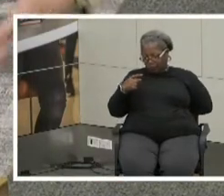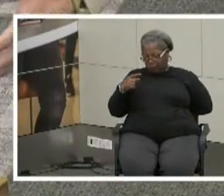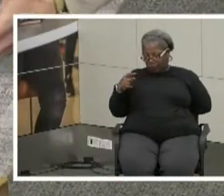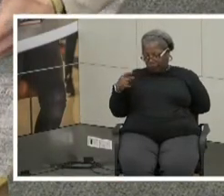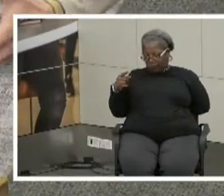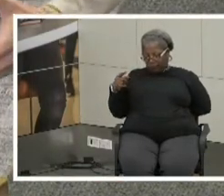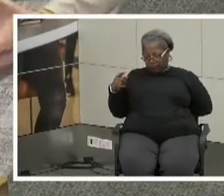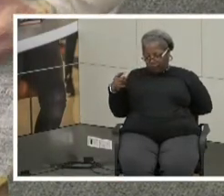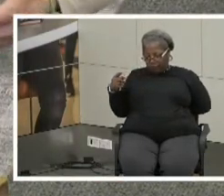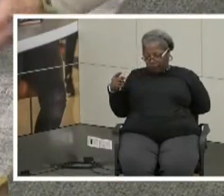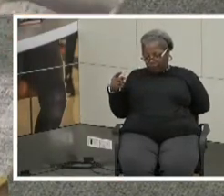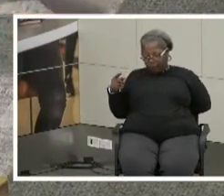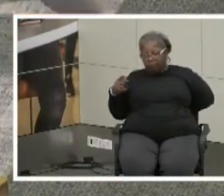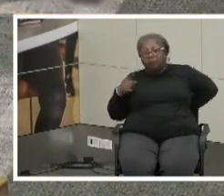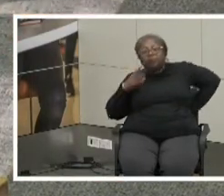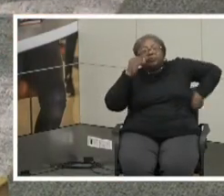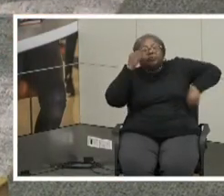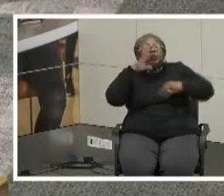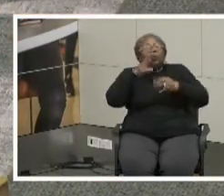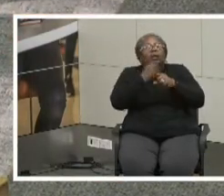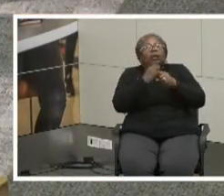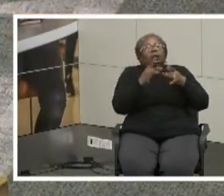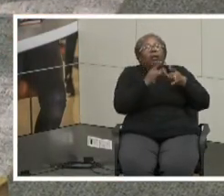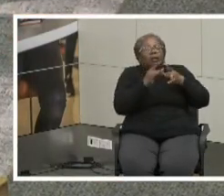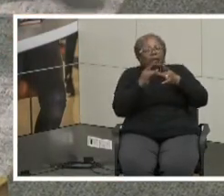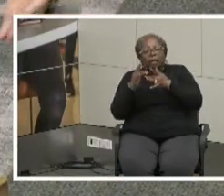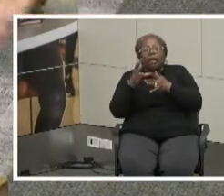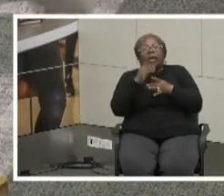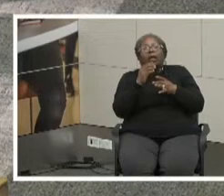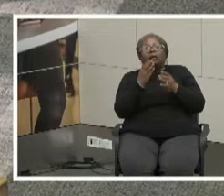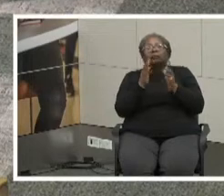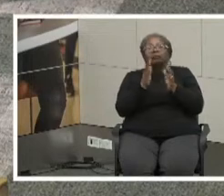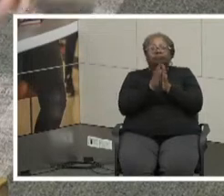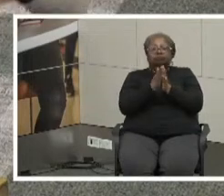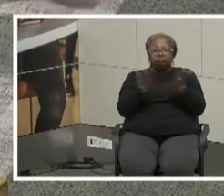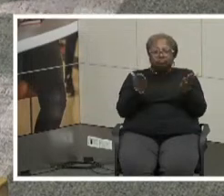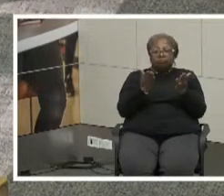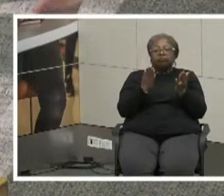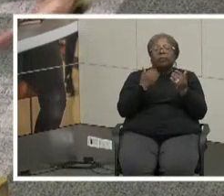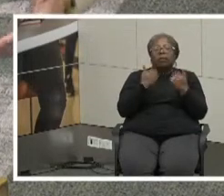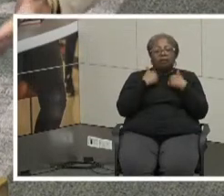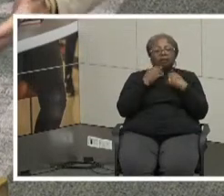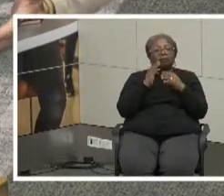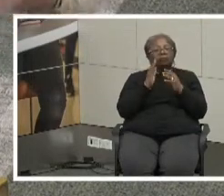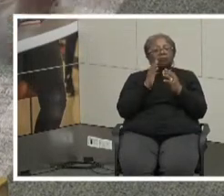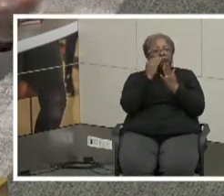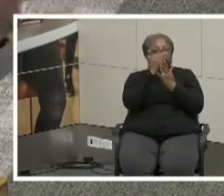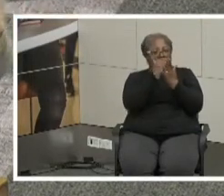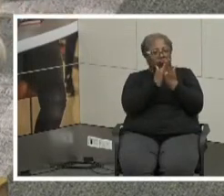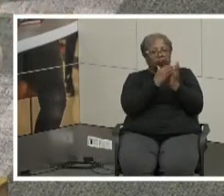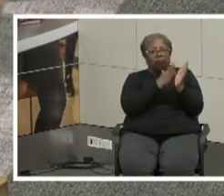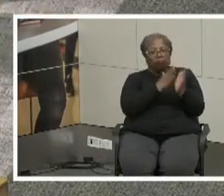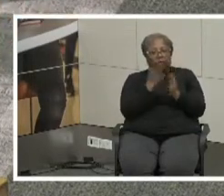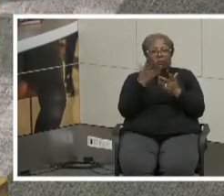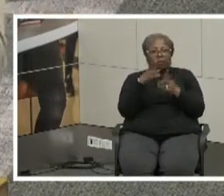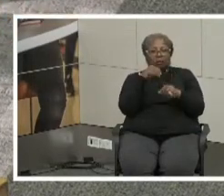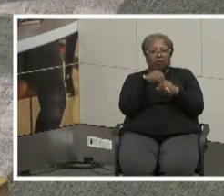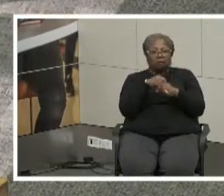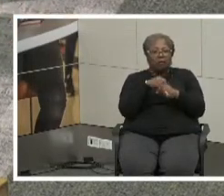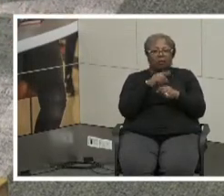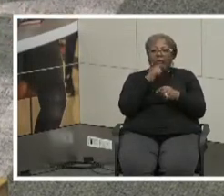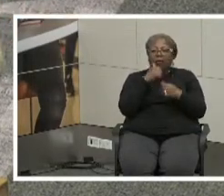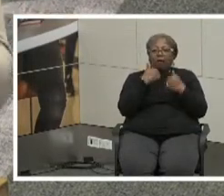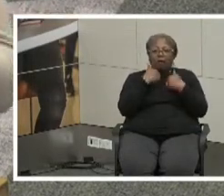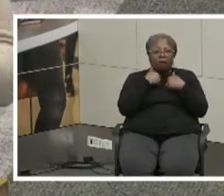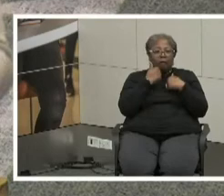a is a teacher guide um and it's you know a thick binder and it has the lesson plans in it that they can look at but it doesn't have for